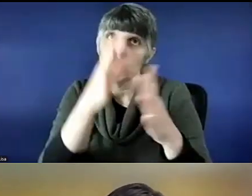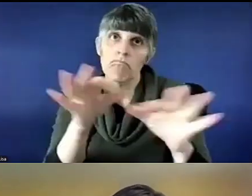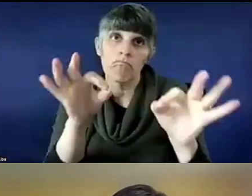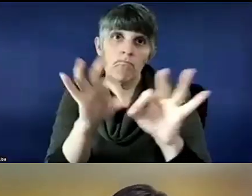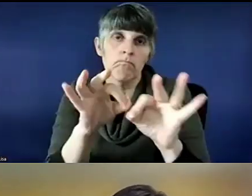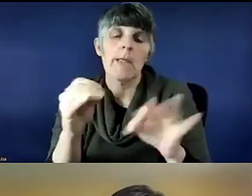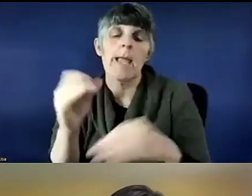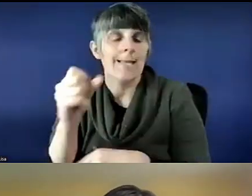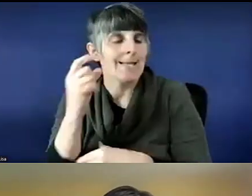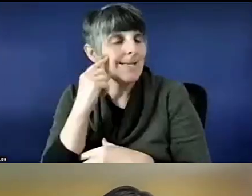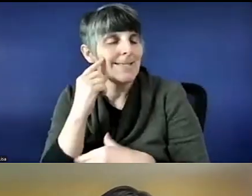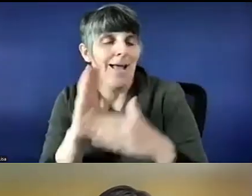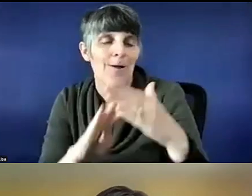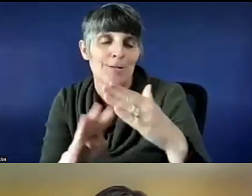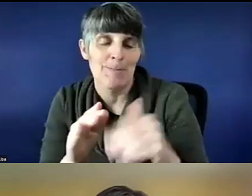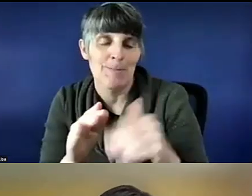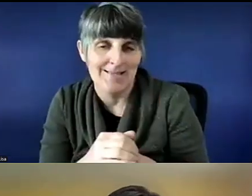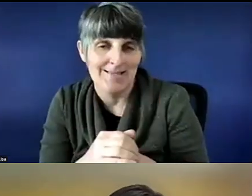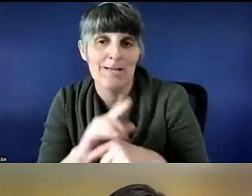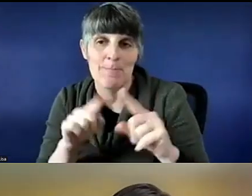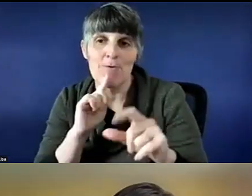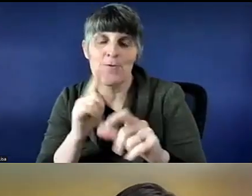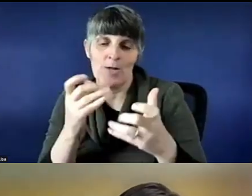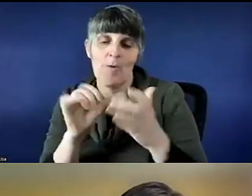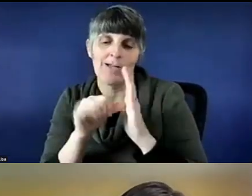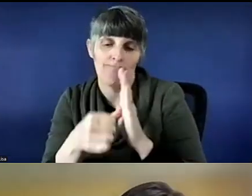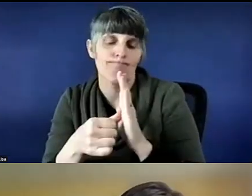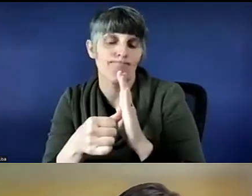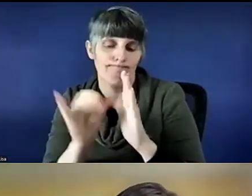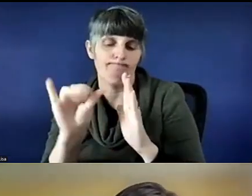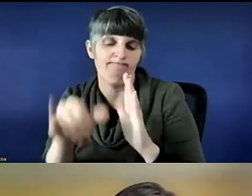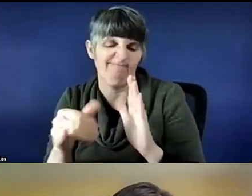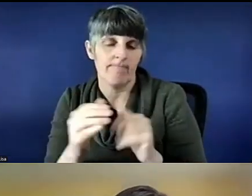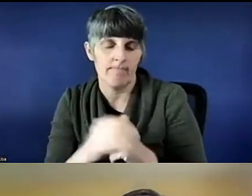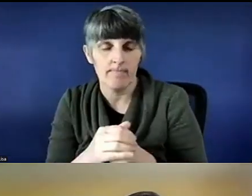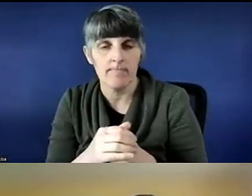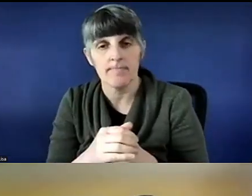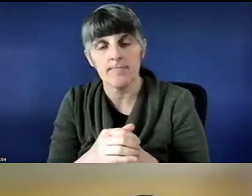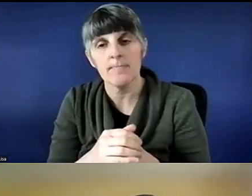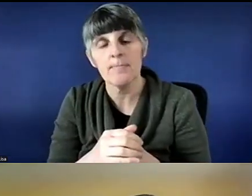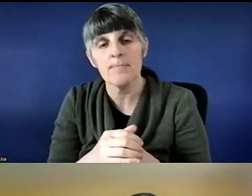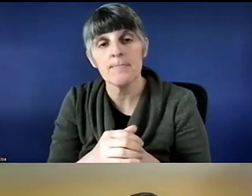it sounds so basic, but really wanted to just come back and emphasize that point.